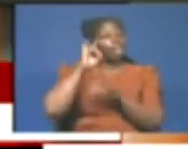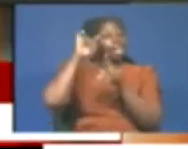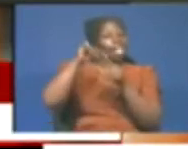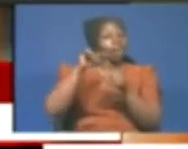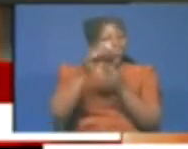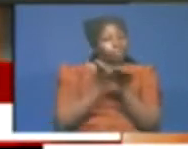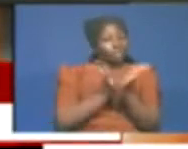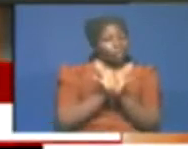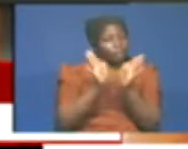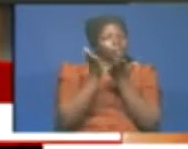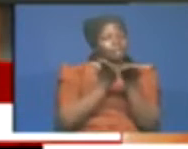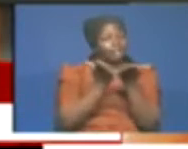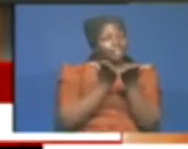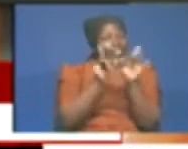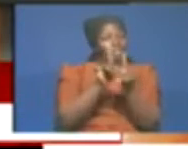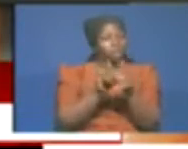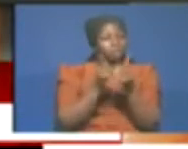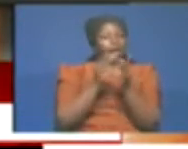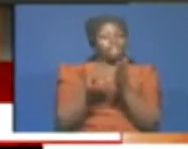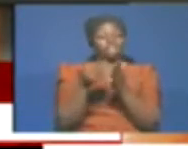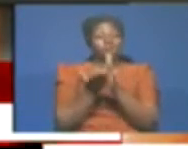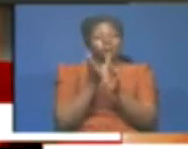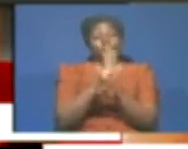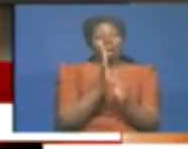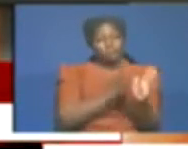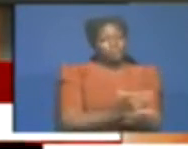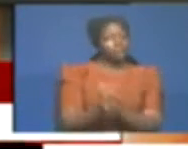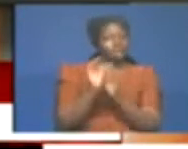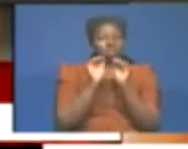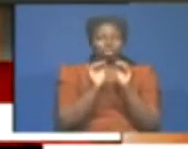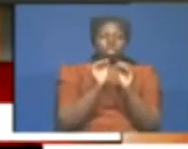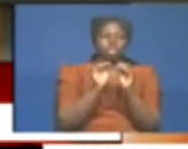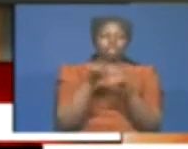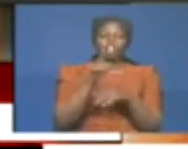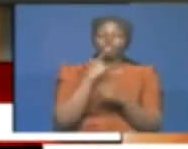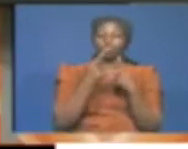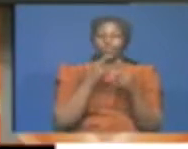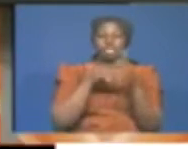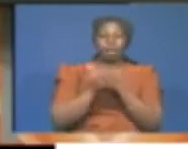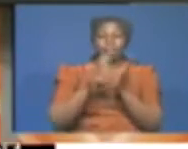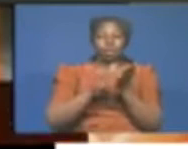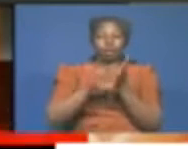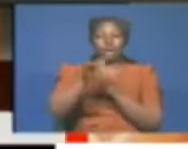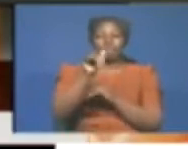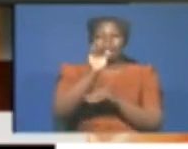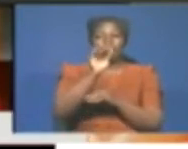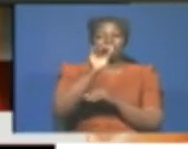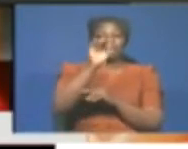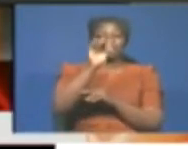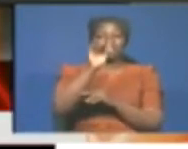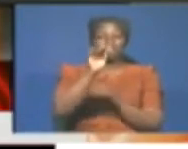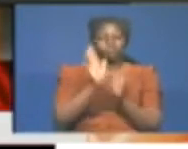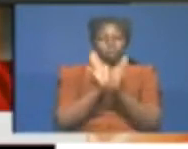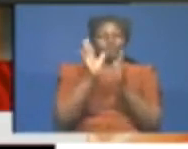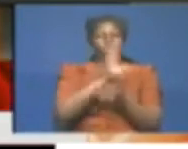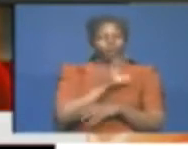service as a fallback plan. Wanjigi, who spoke in Migori County, urged the Public Service Commission to disregard applications